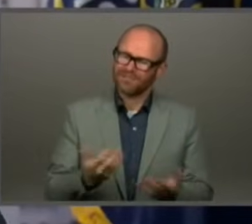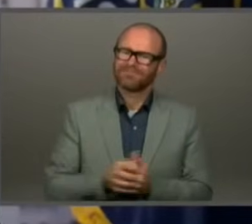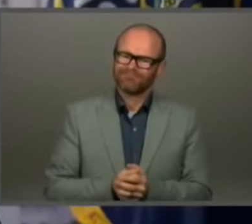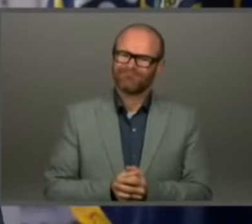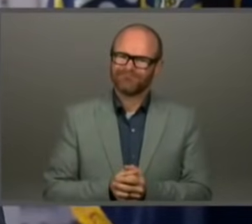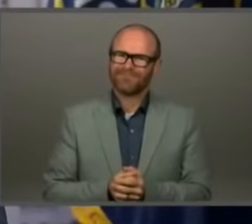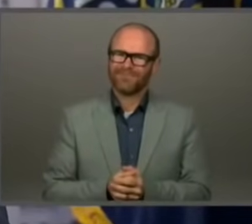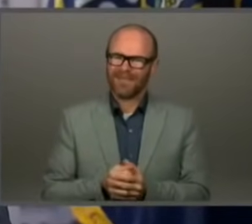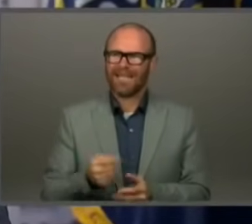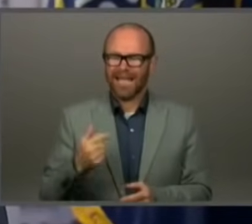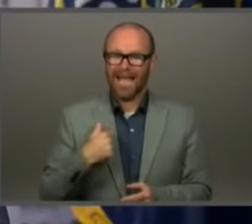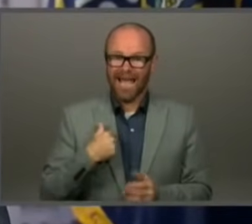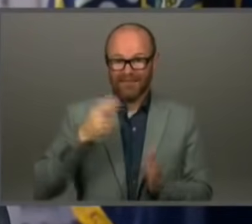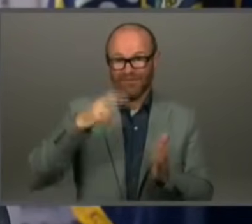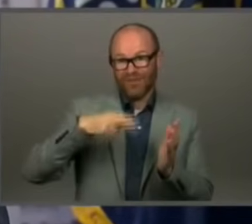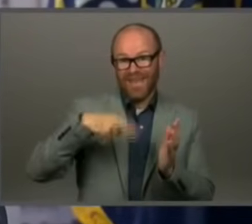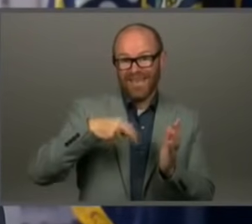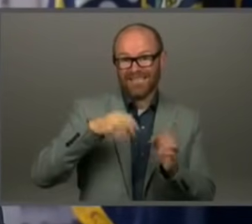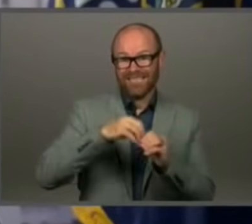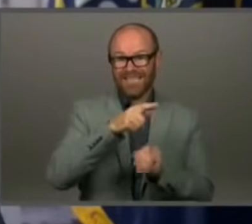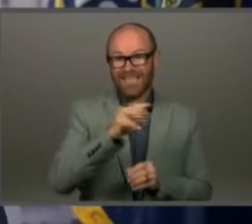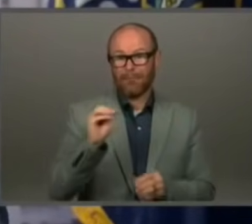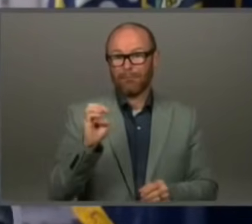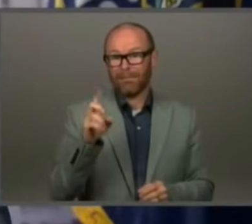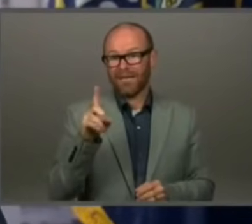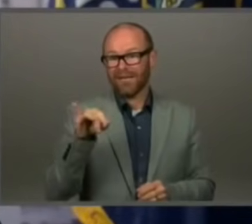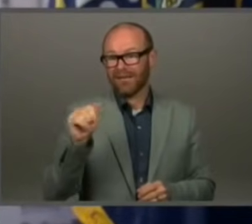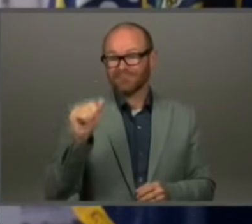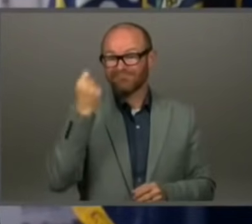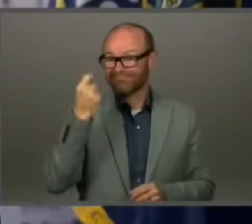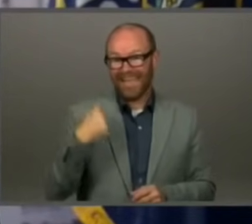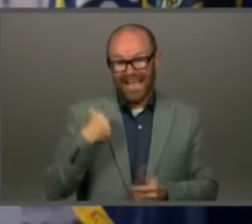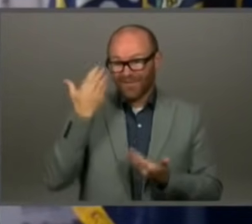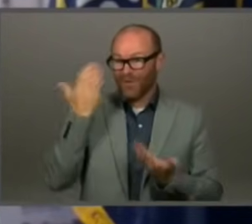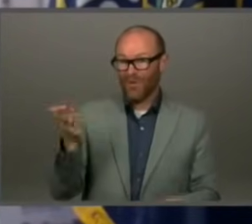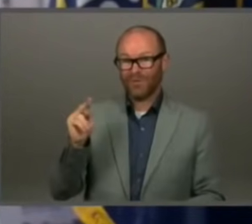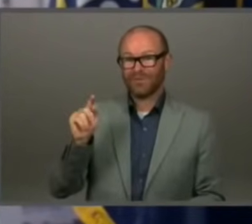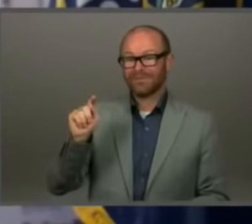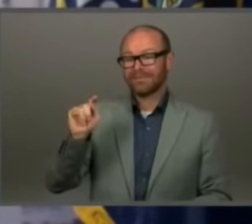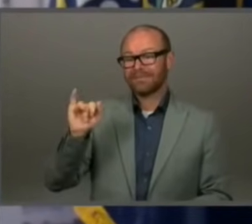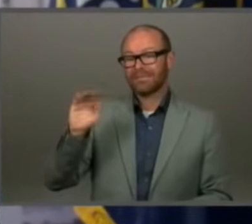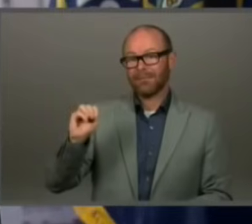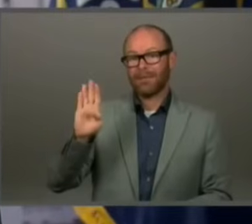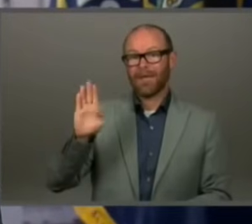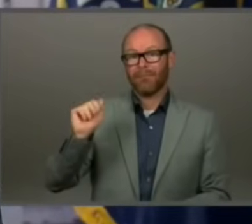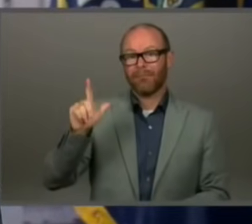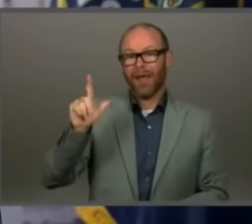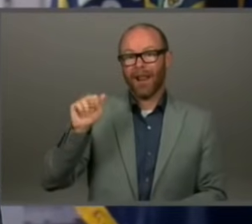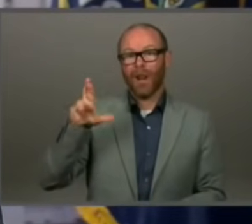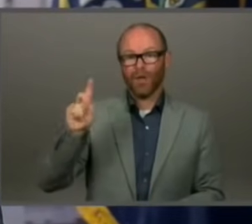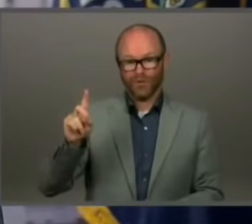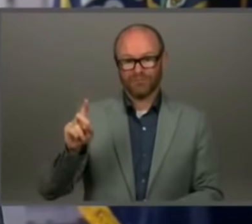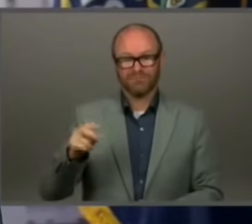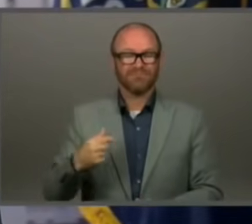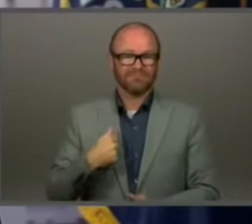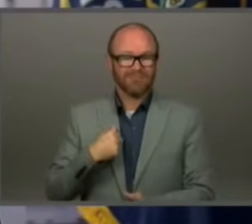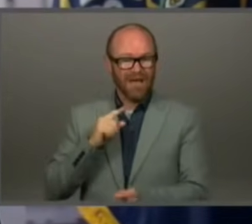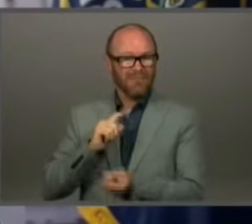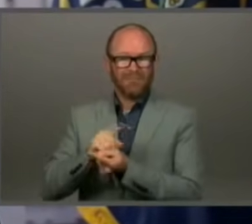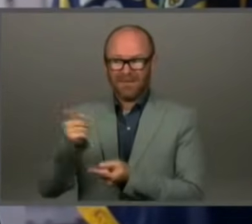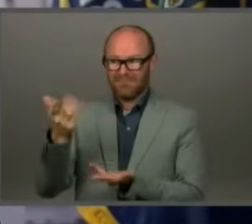I make of it what I've read in the media. I don't know Tim Ballard. I think I met him passing through an airport once.